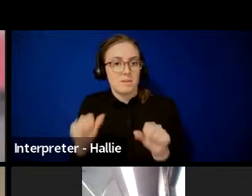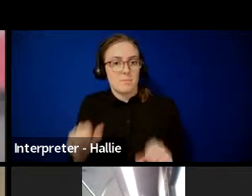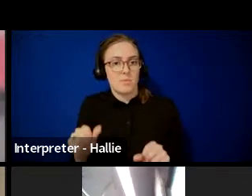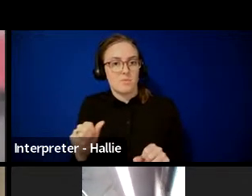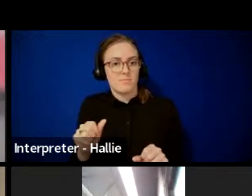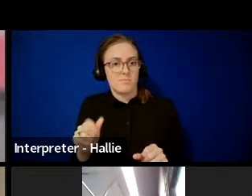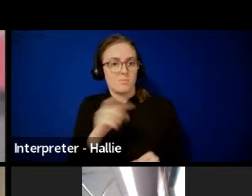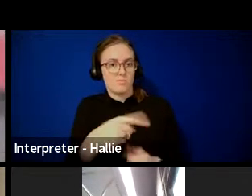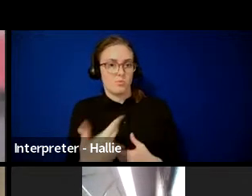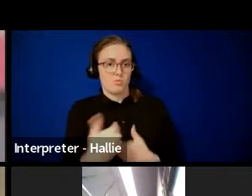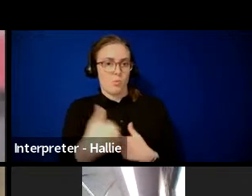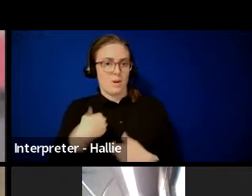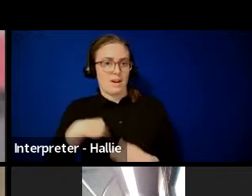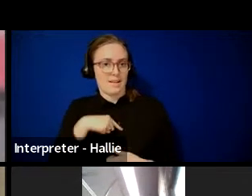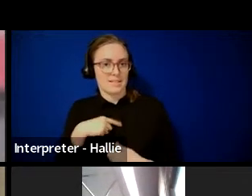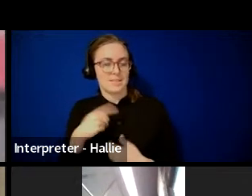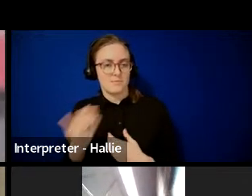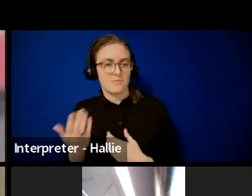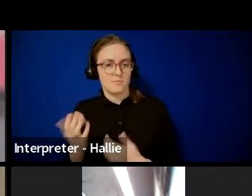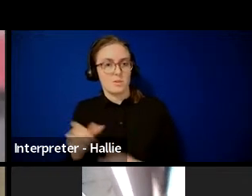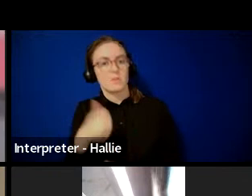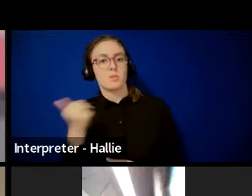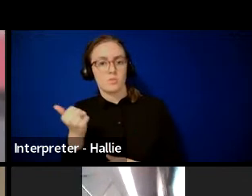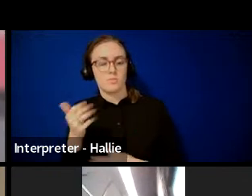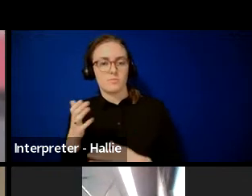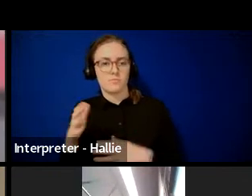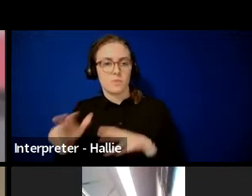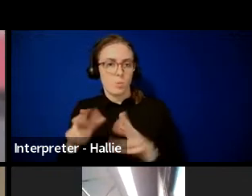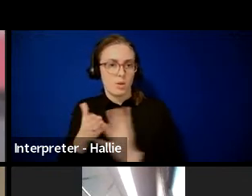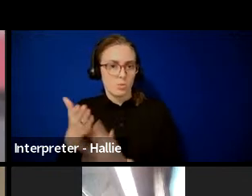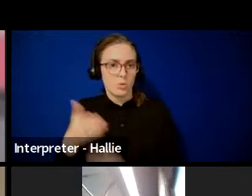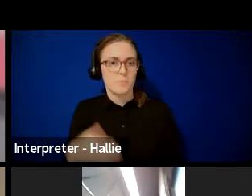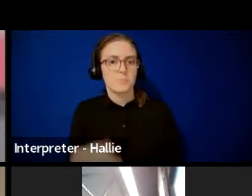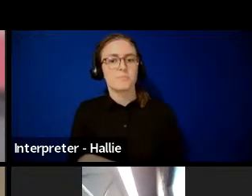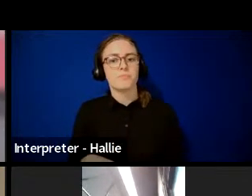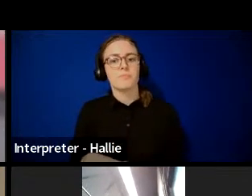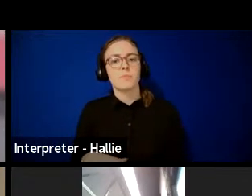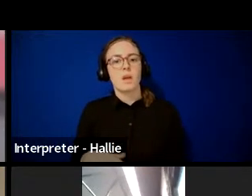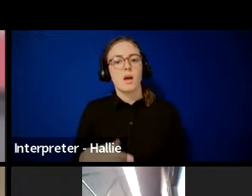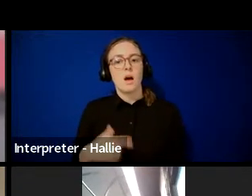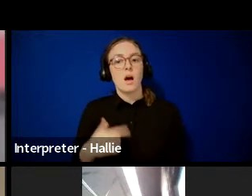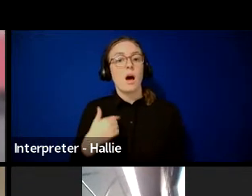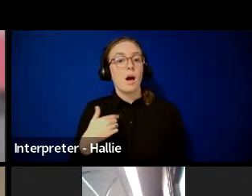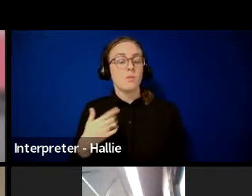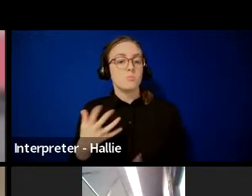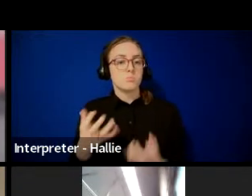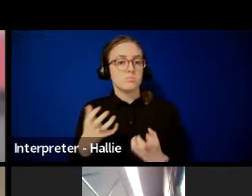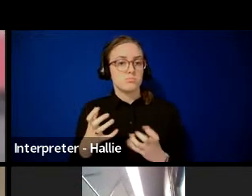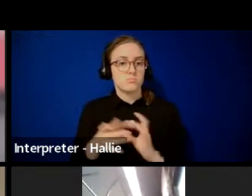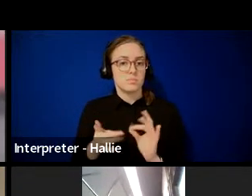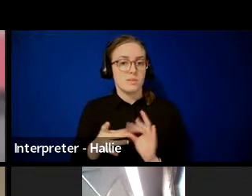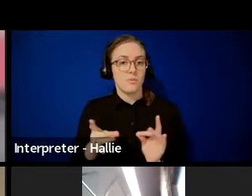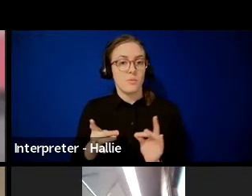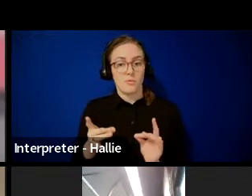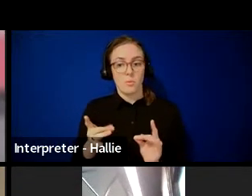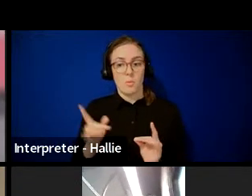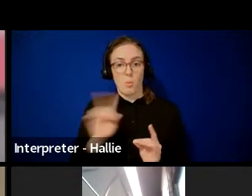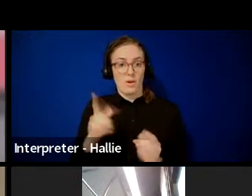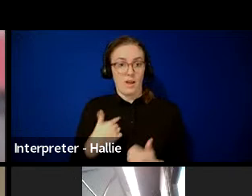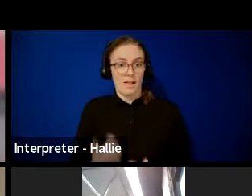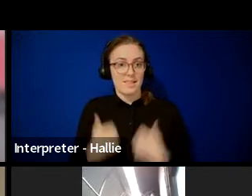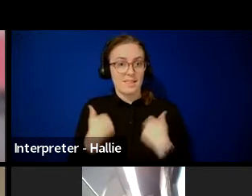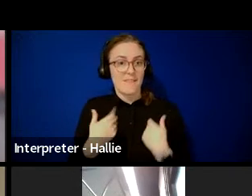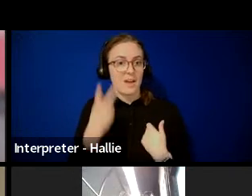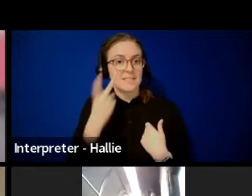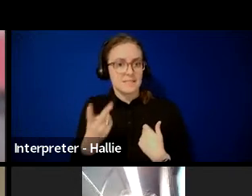I'd like to say, I do note that, you know, up from where I reside, I do see police presence almost every